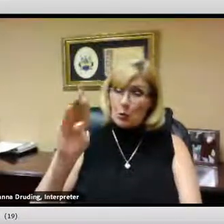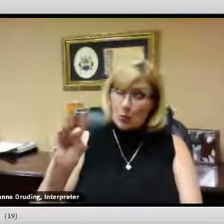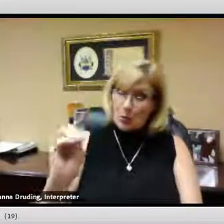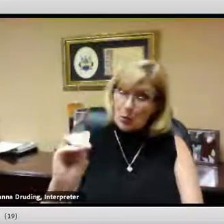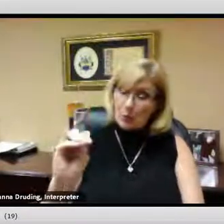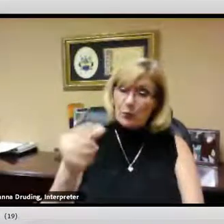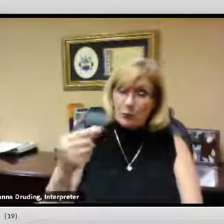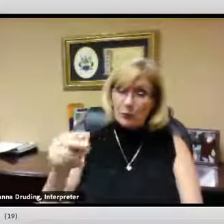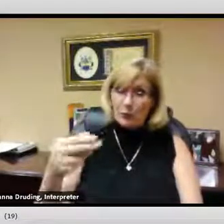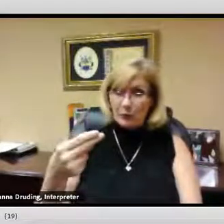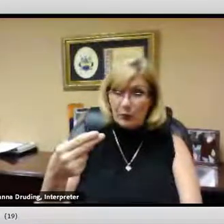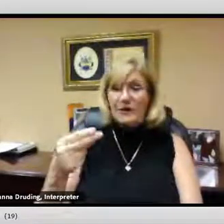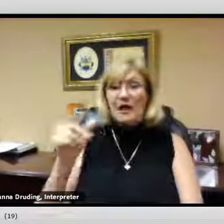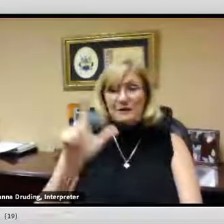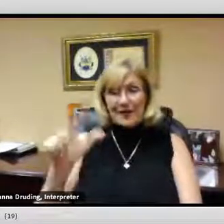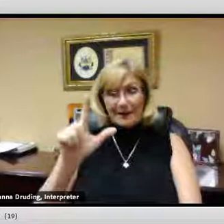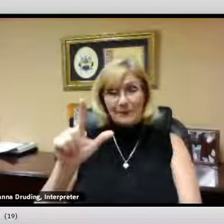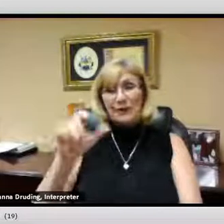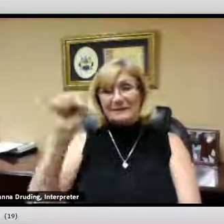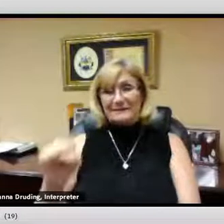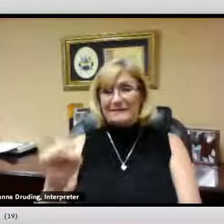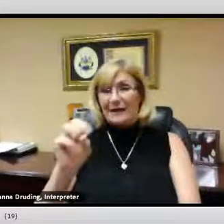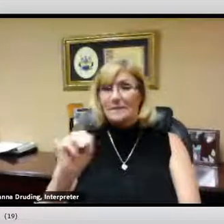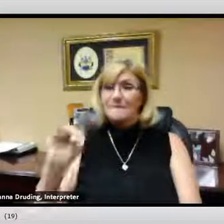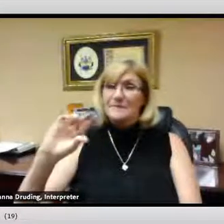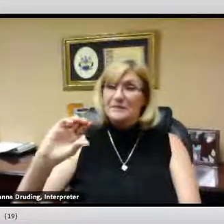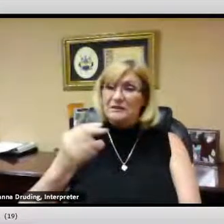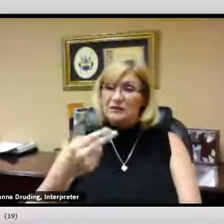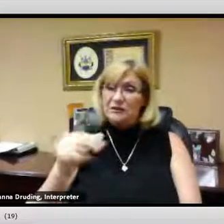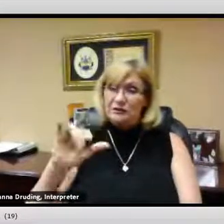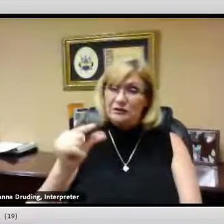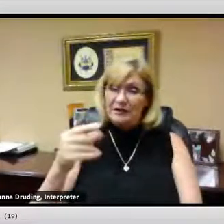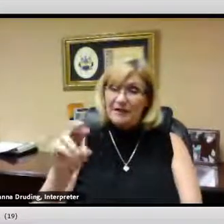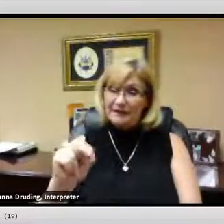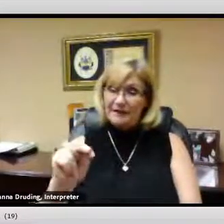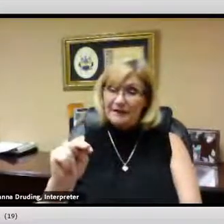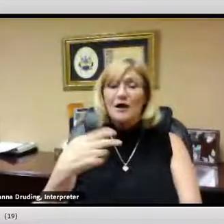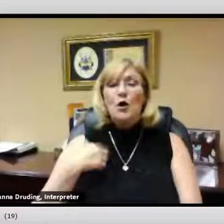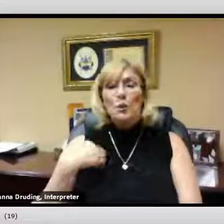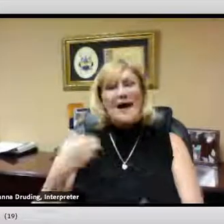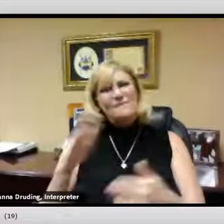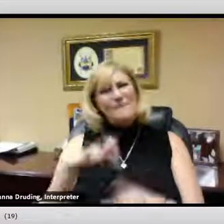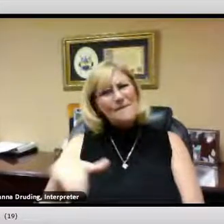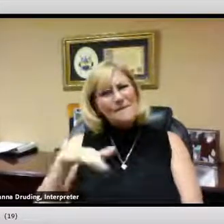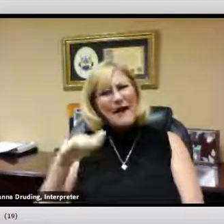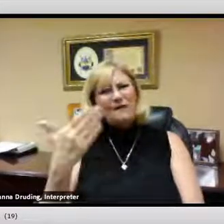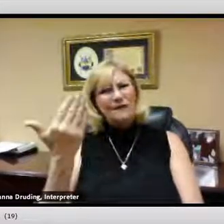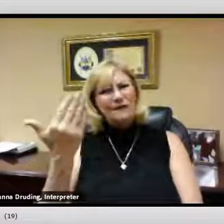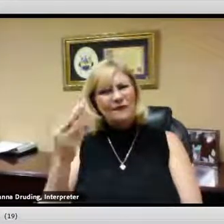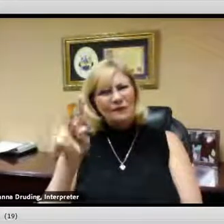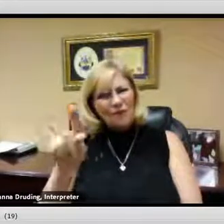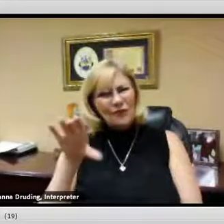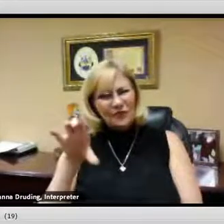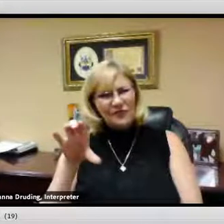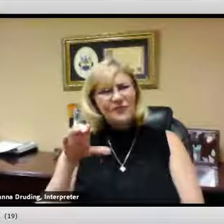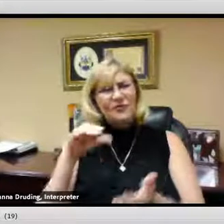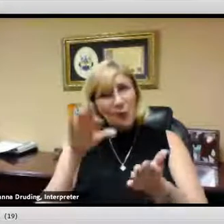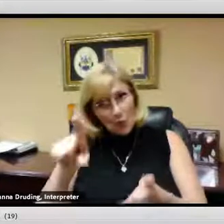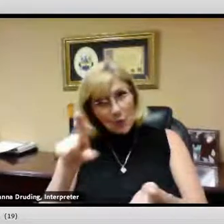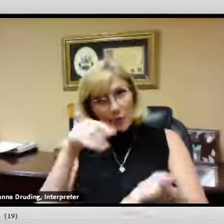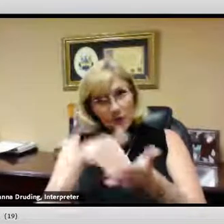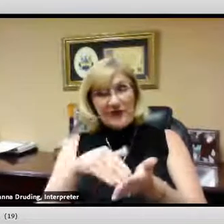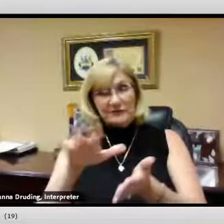a very rural setting. We have about 1,500 students. We also have a graduate